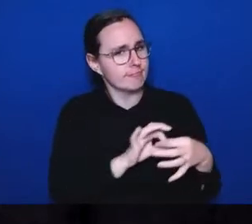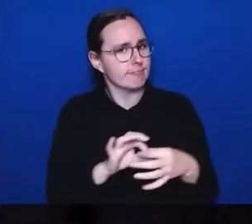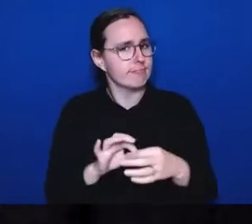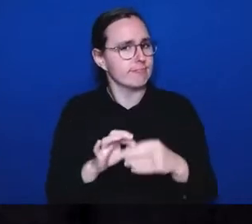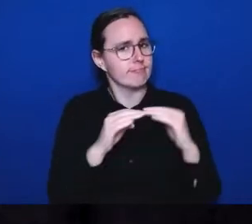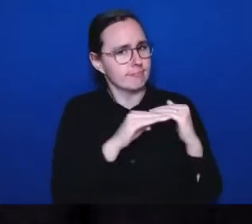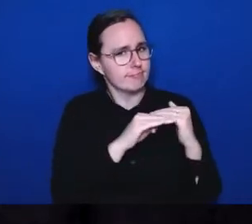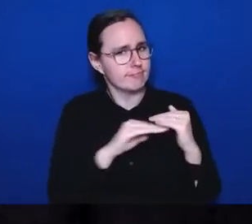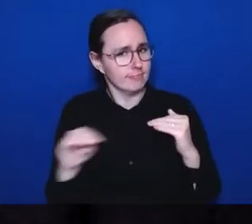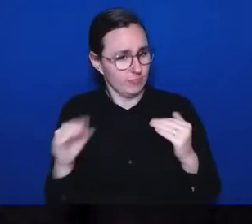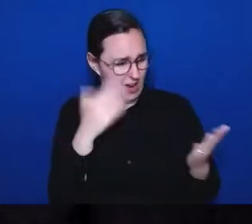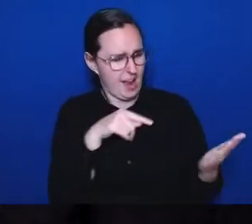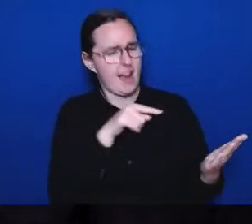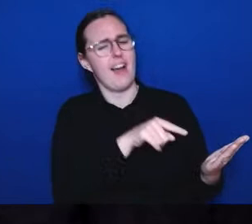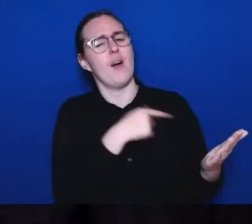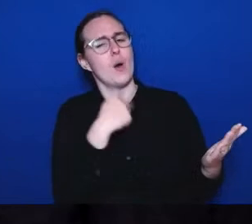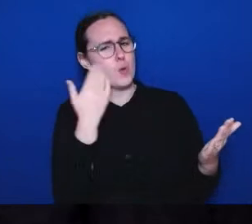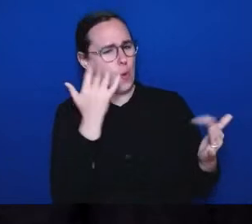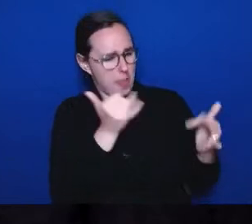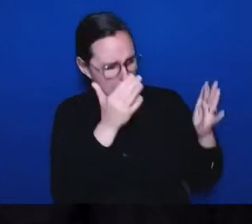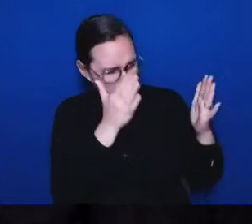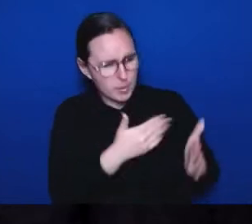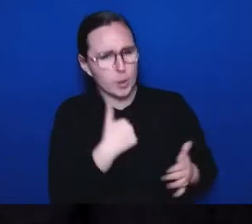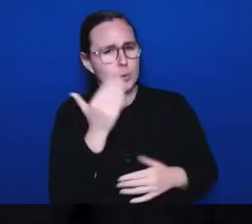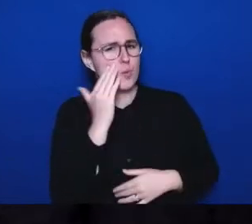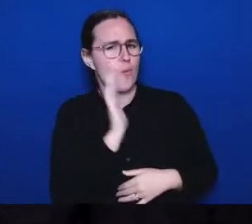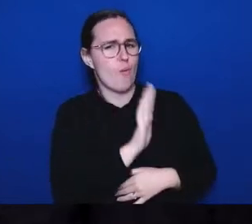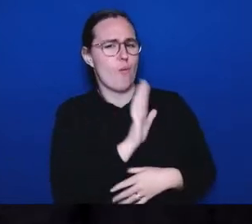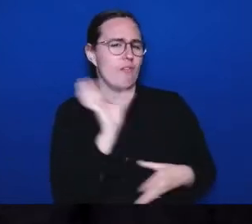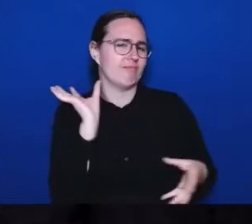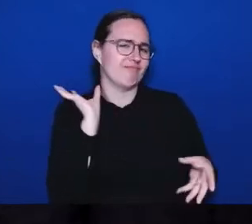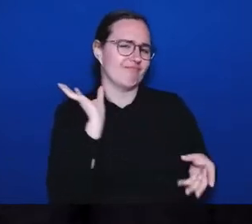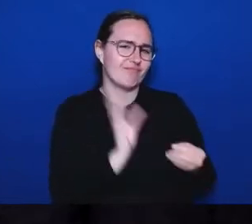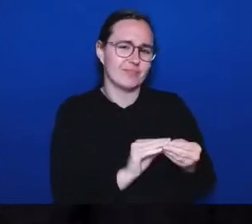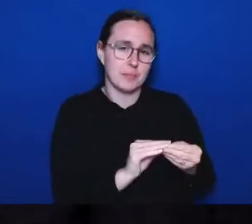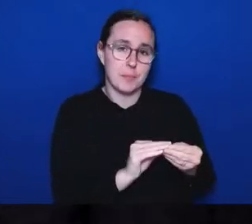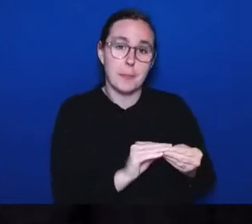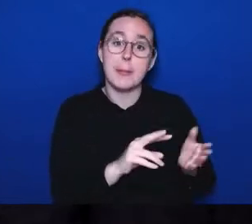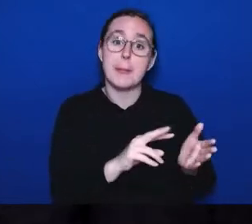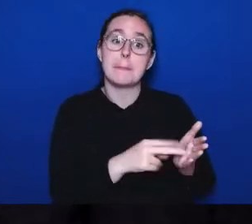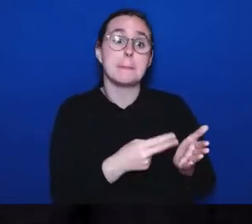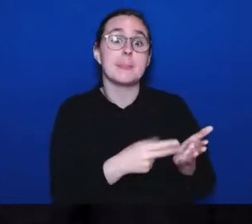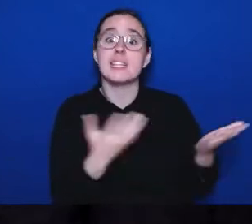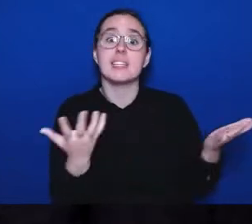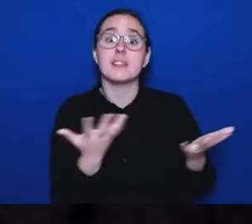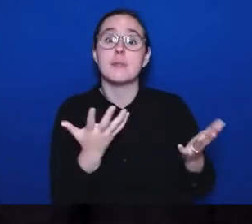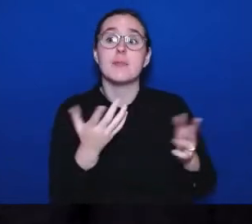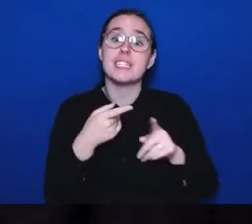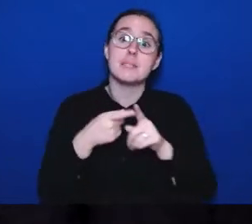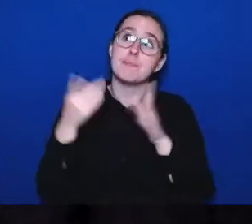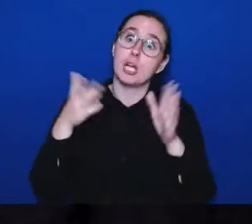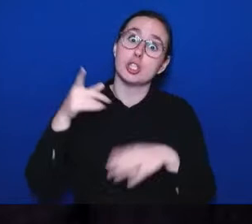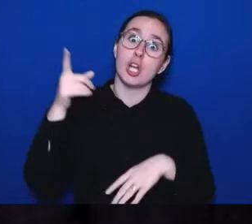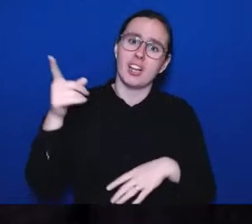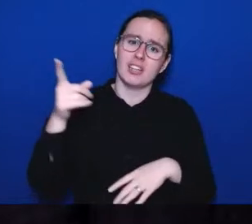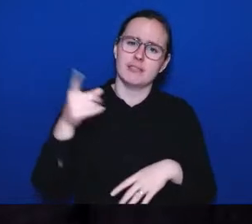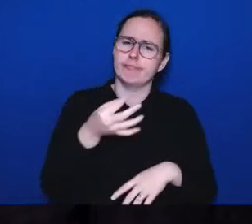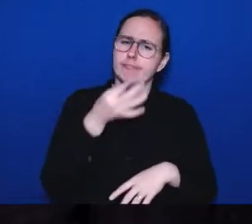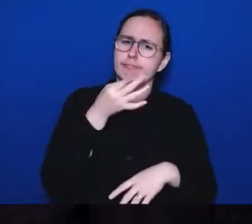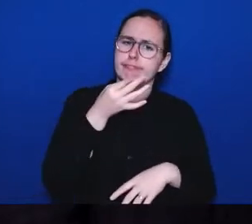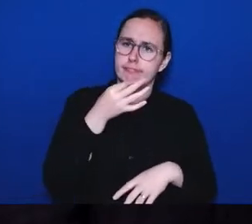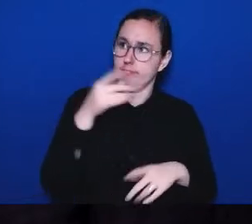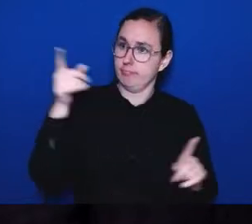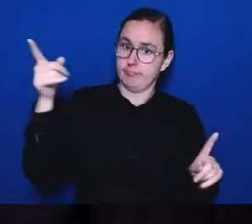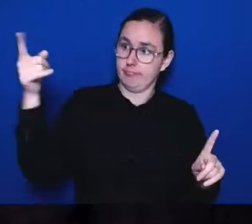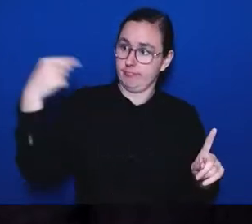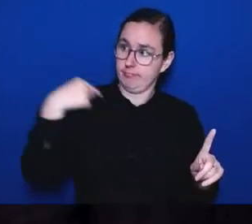best. And it also simplifies care with our specialist colleagues. When you're consulting, there's someone else that's championing that care,